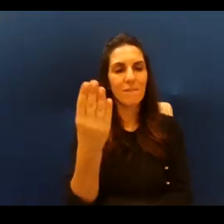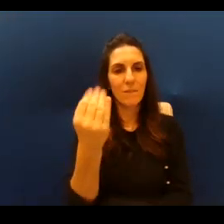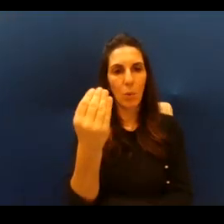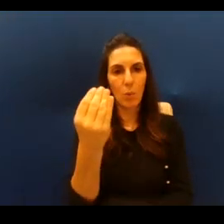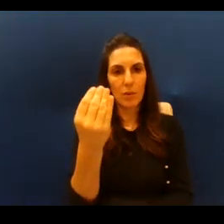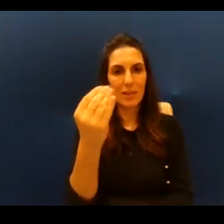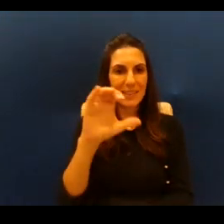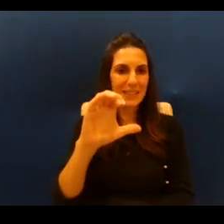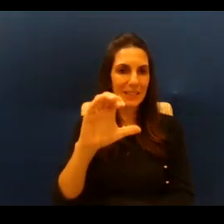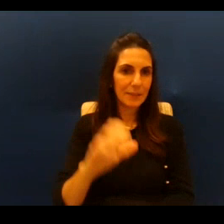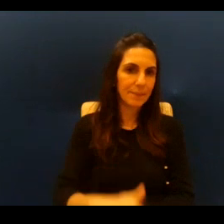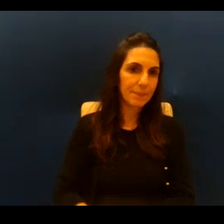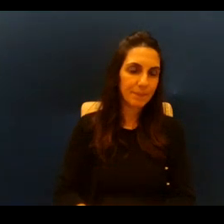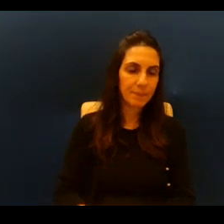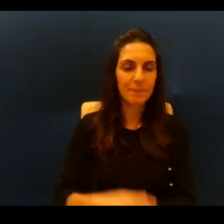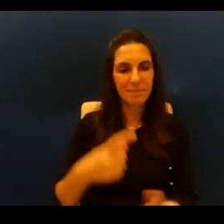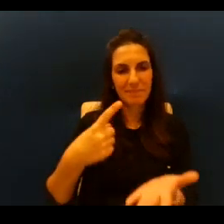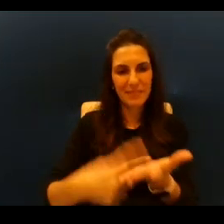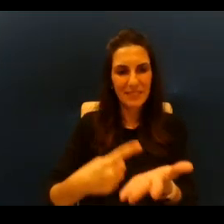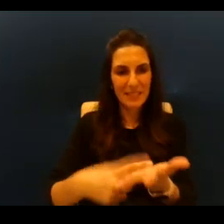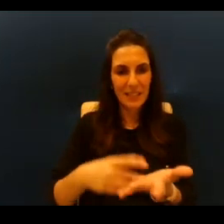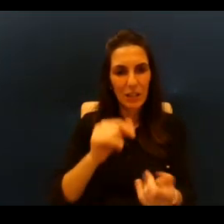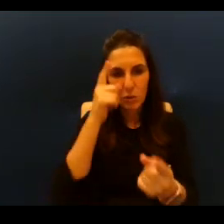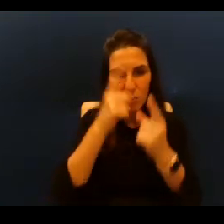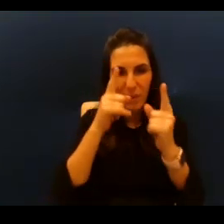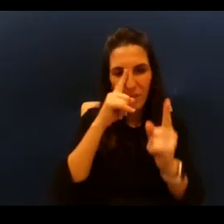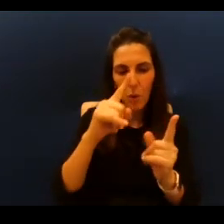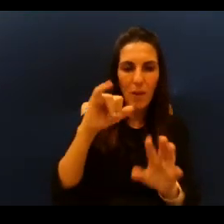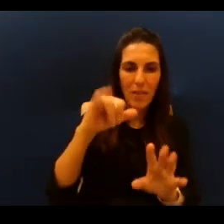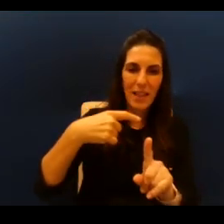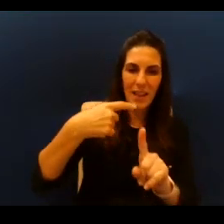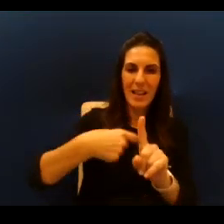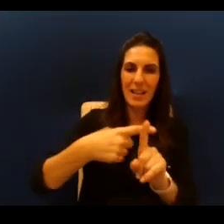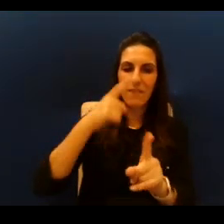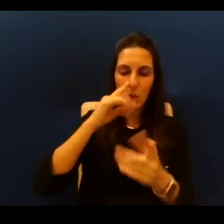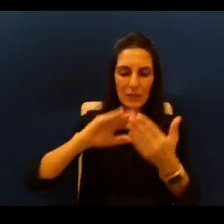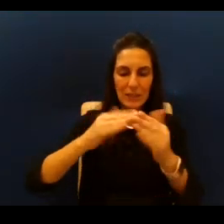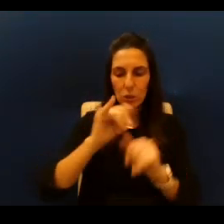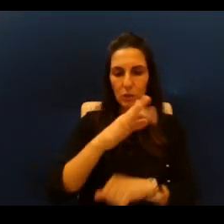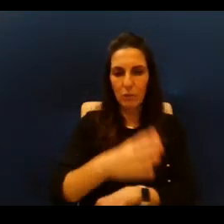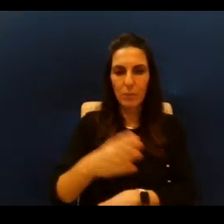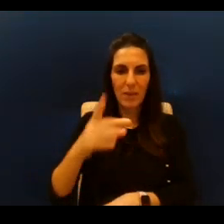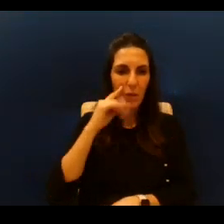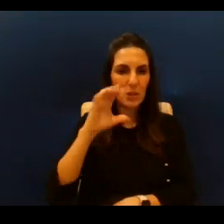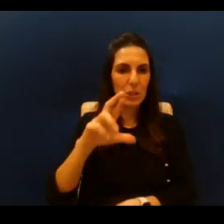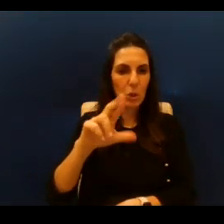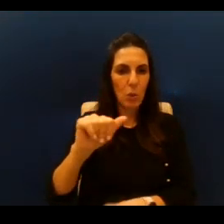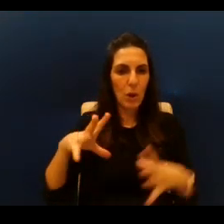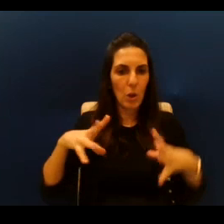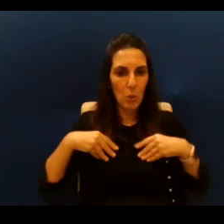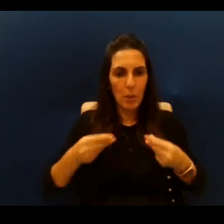14C. Discussion and consideration of a lease to the City of Boynton Beach for the CRA-owned property located at